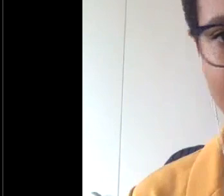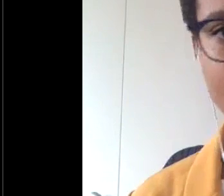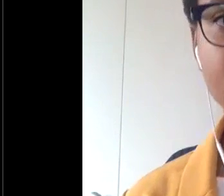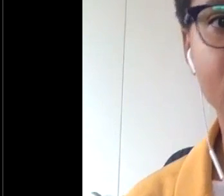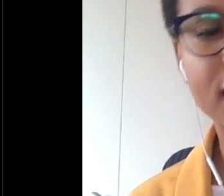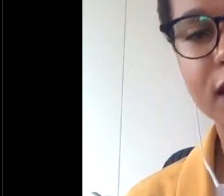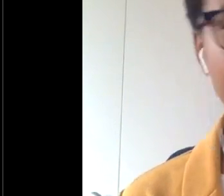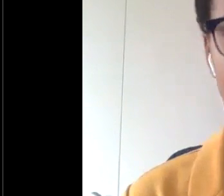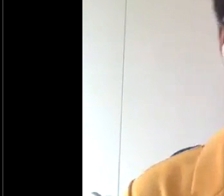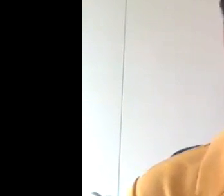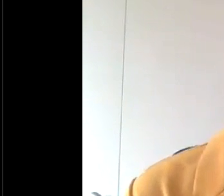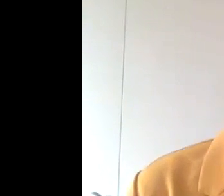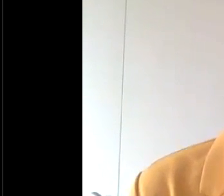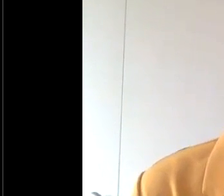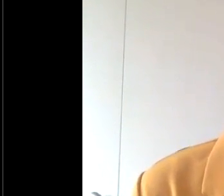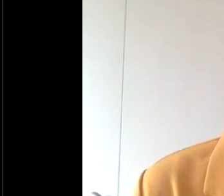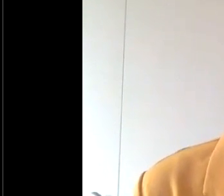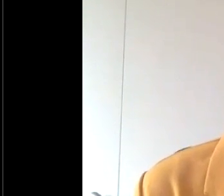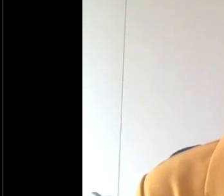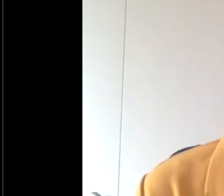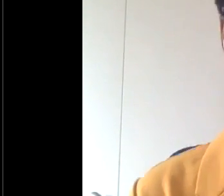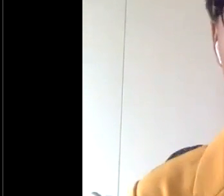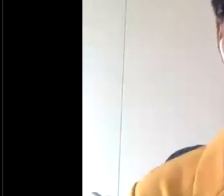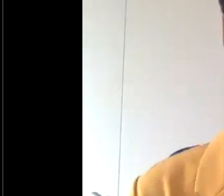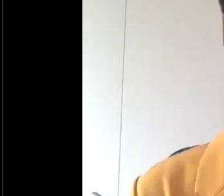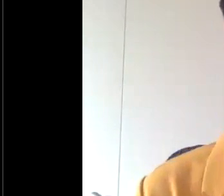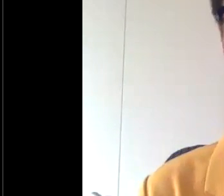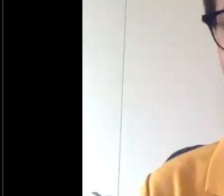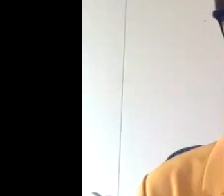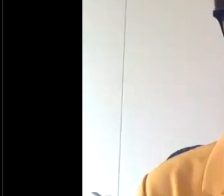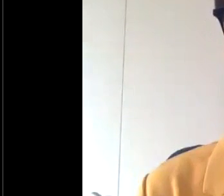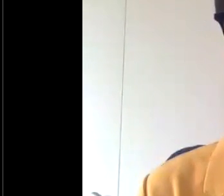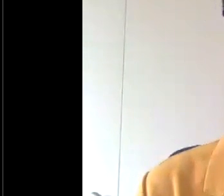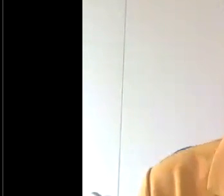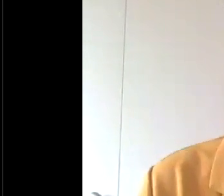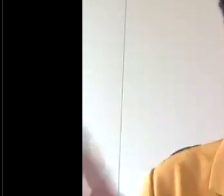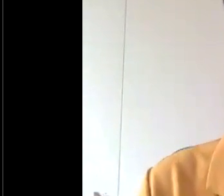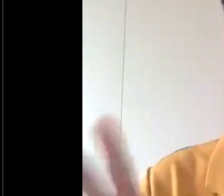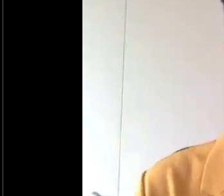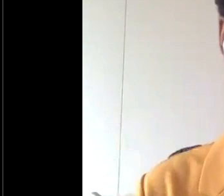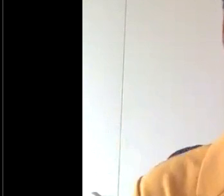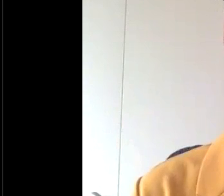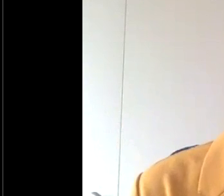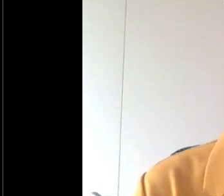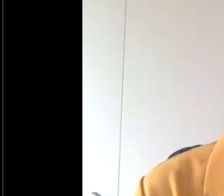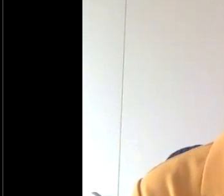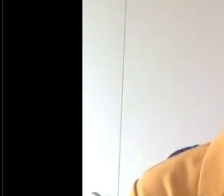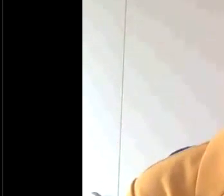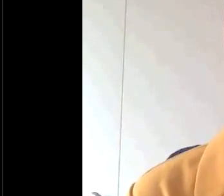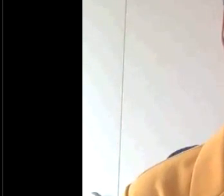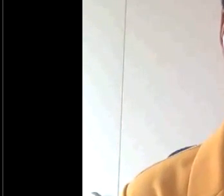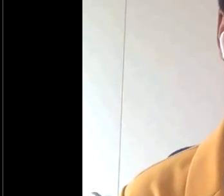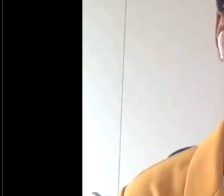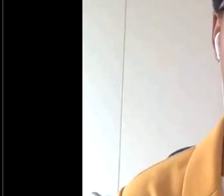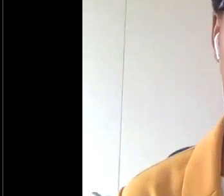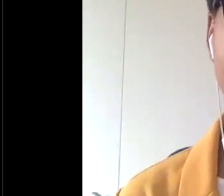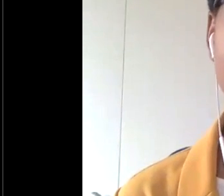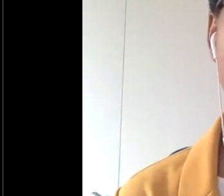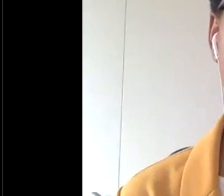and get what they need, and graduate students have to try and get what they need. And maybe in some ways we can, like, numerically people power, trying to help each other,